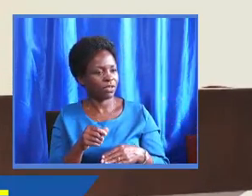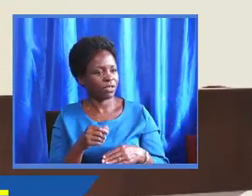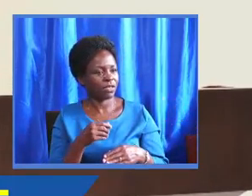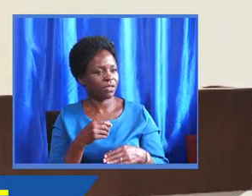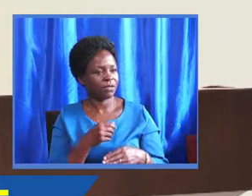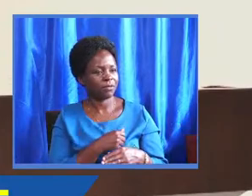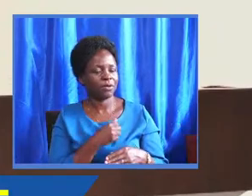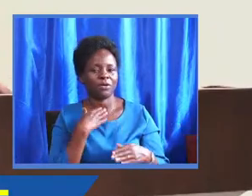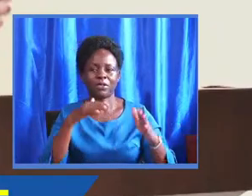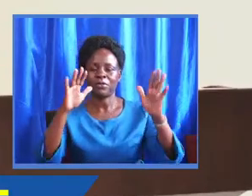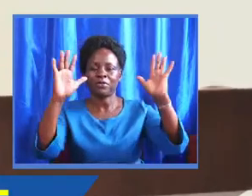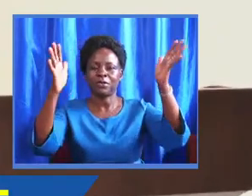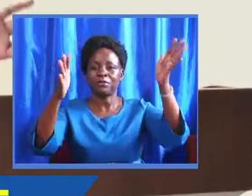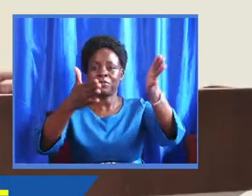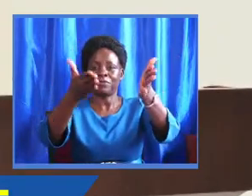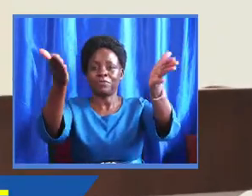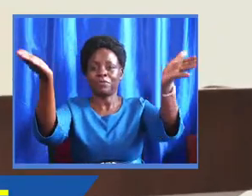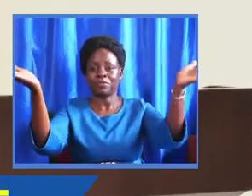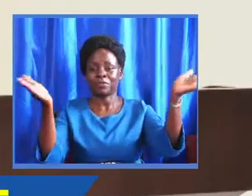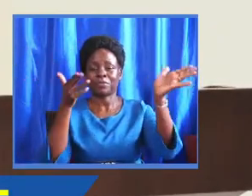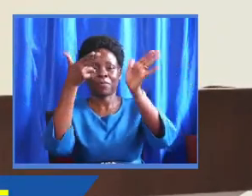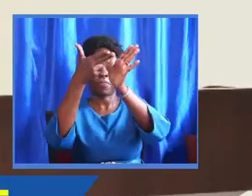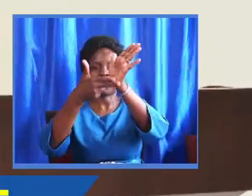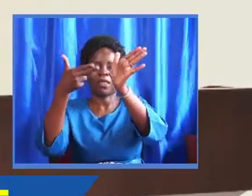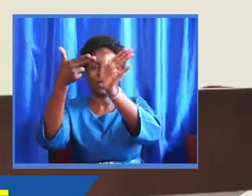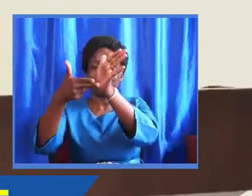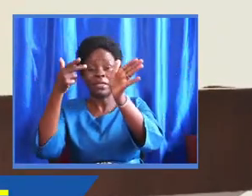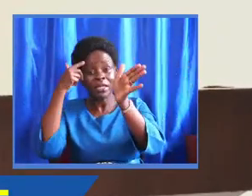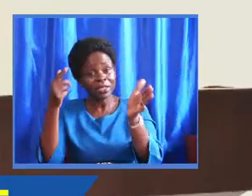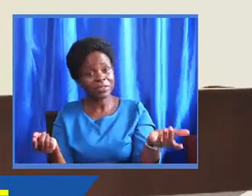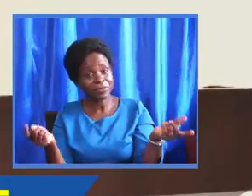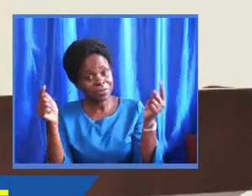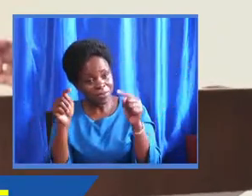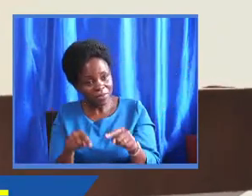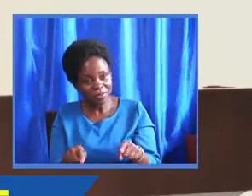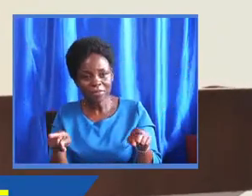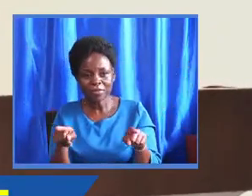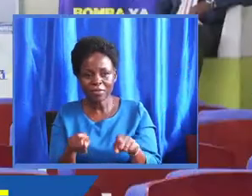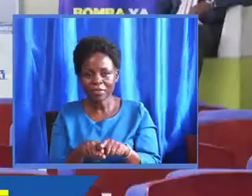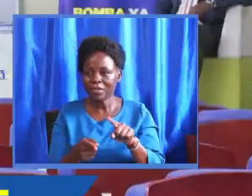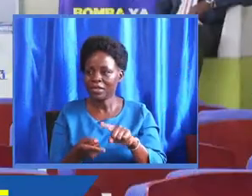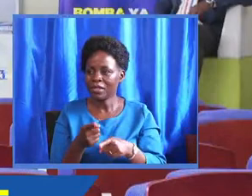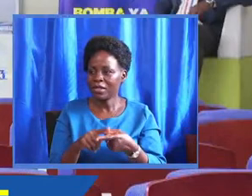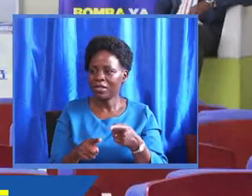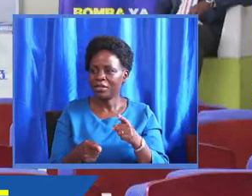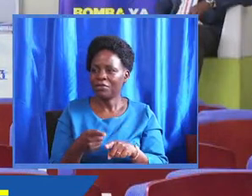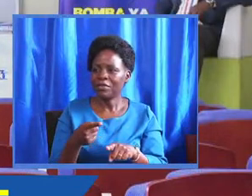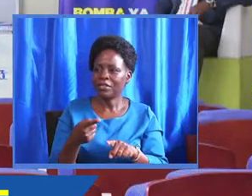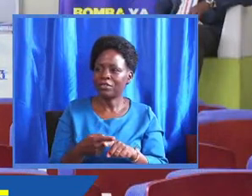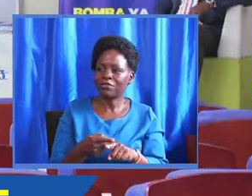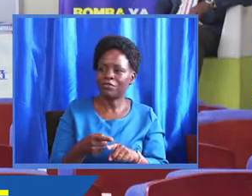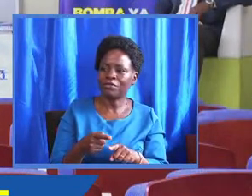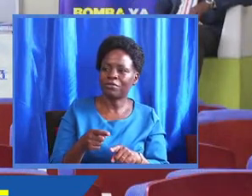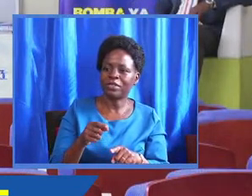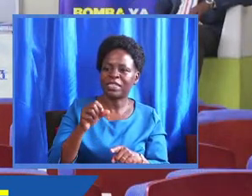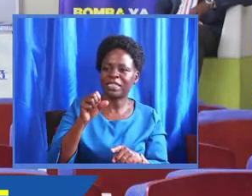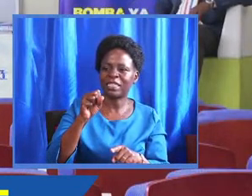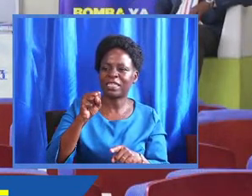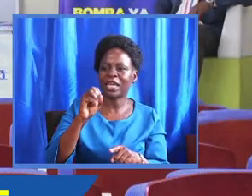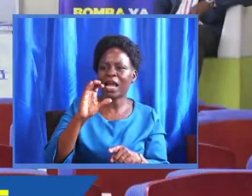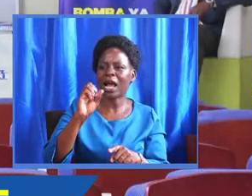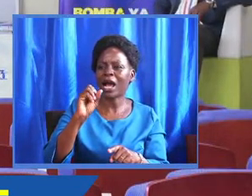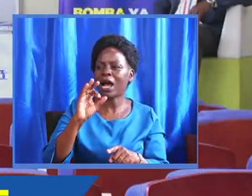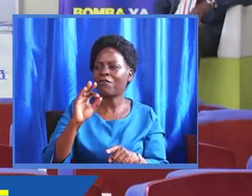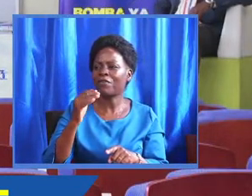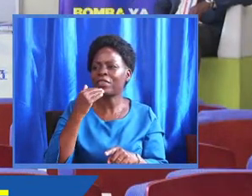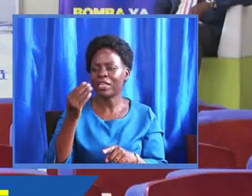would like to appreciate you, the media, for coming, but also our friends from CAFO. Is CAFO here? Yes, thank you for